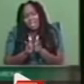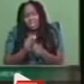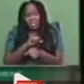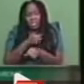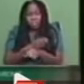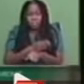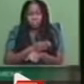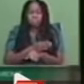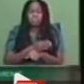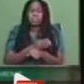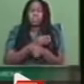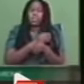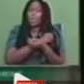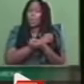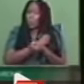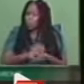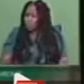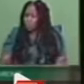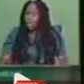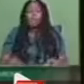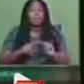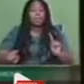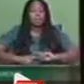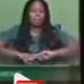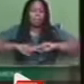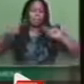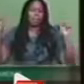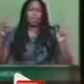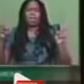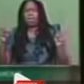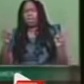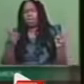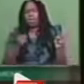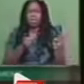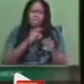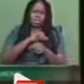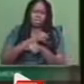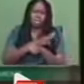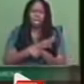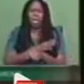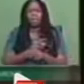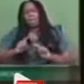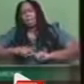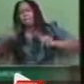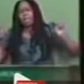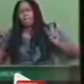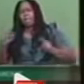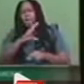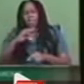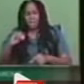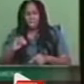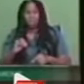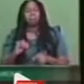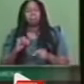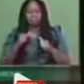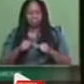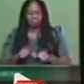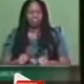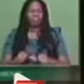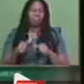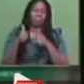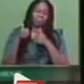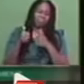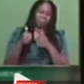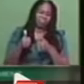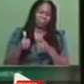survive. The big ones always do. Not so the small and medium-sized firms. The minister boasts about helping small and